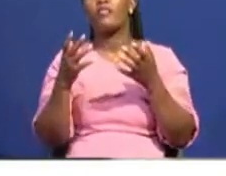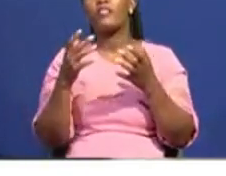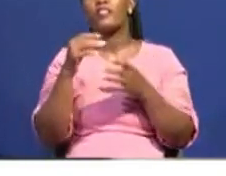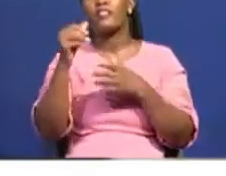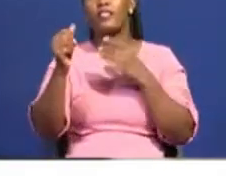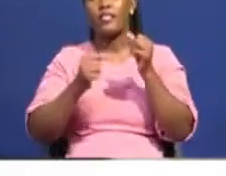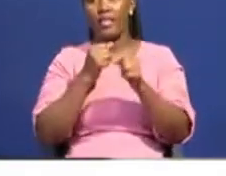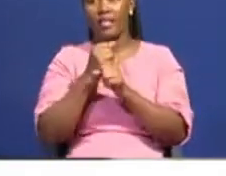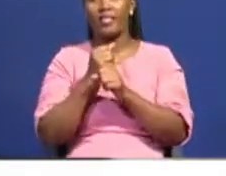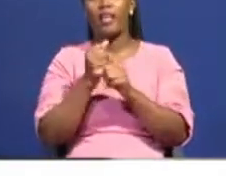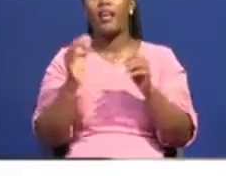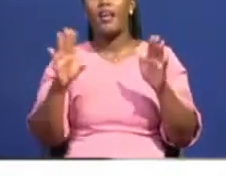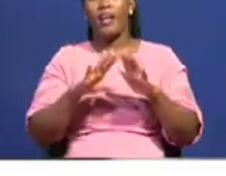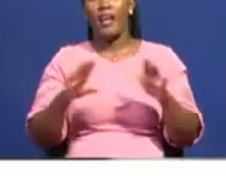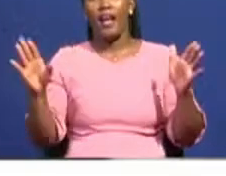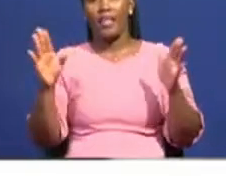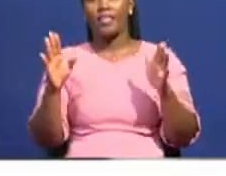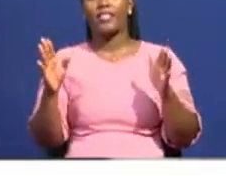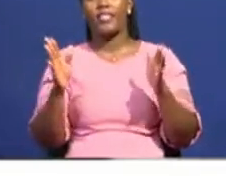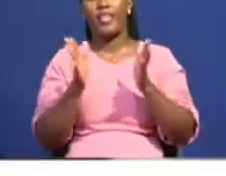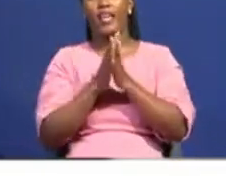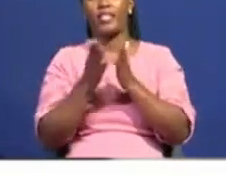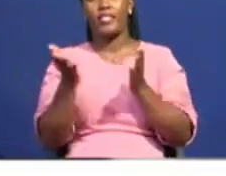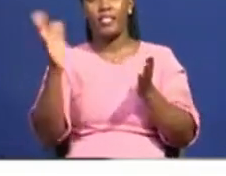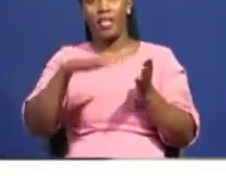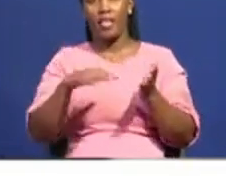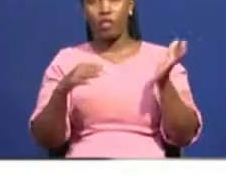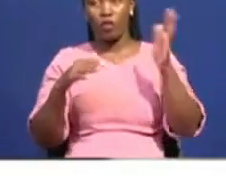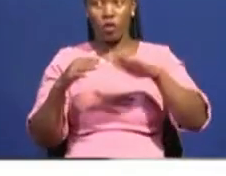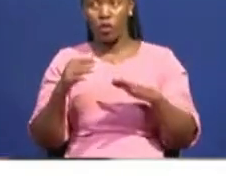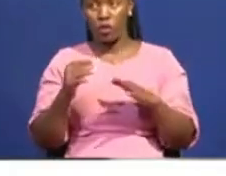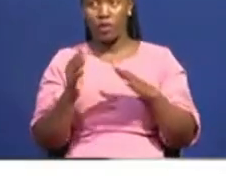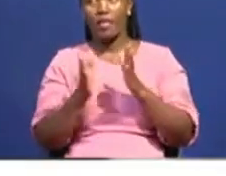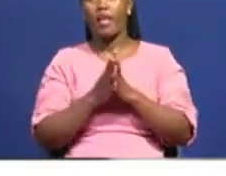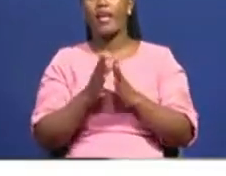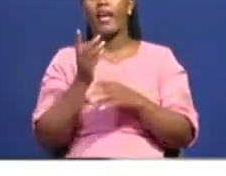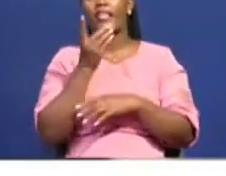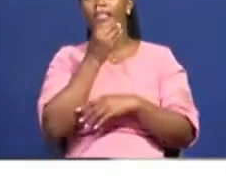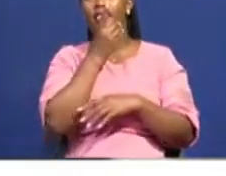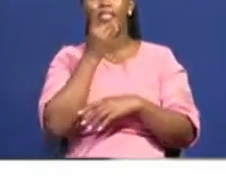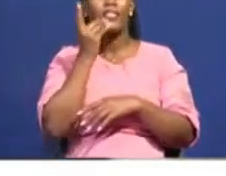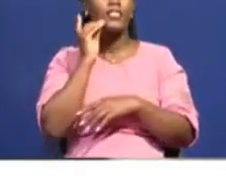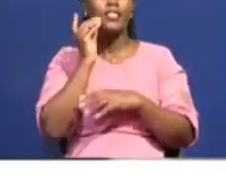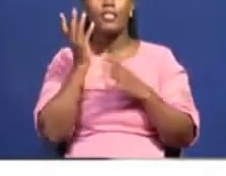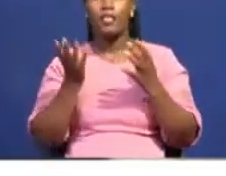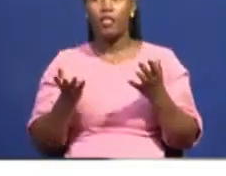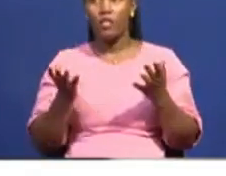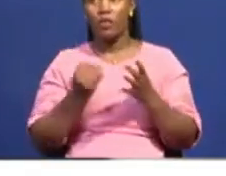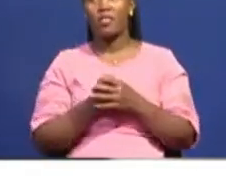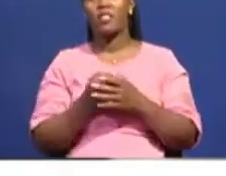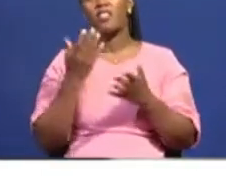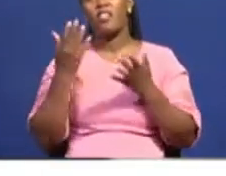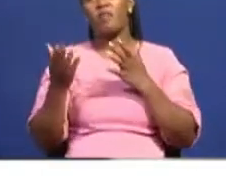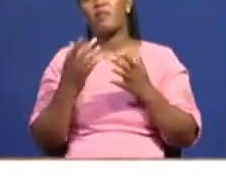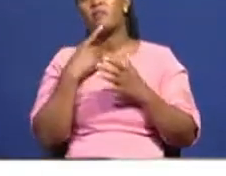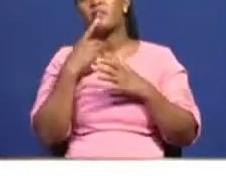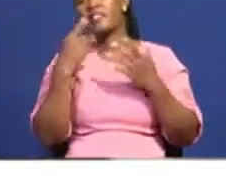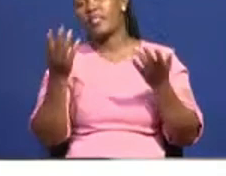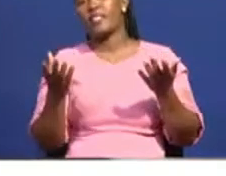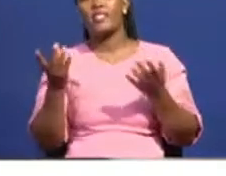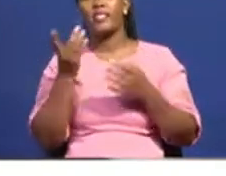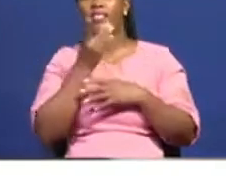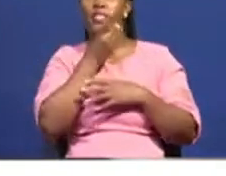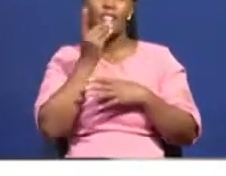land restoration, desertification and drought. Okay, I would put it the other way around. I would say drought,